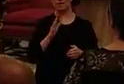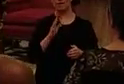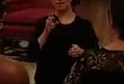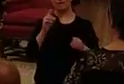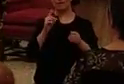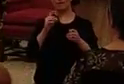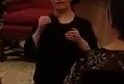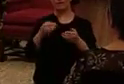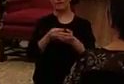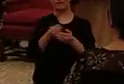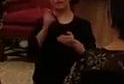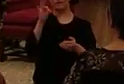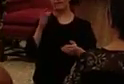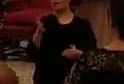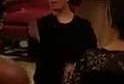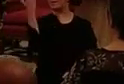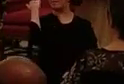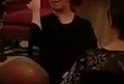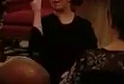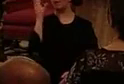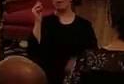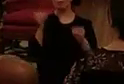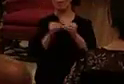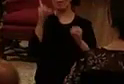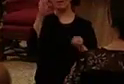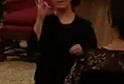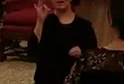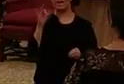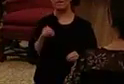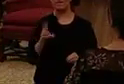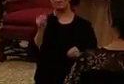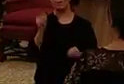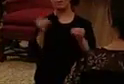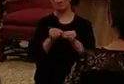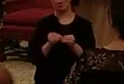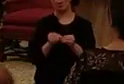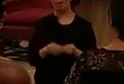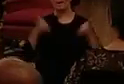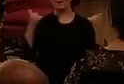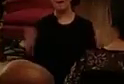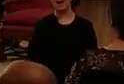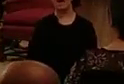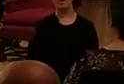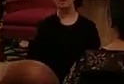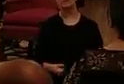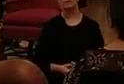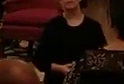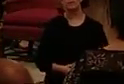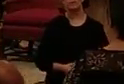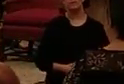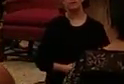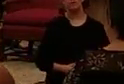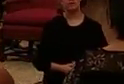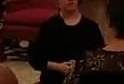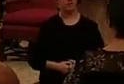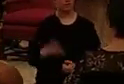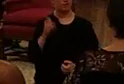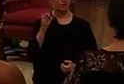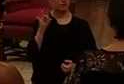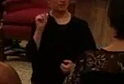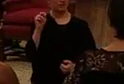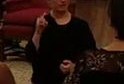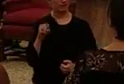redefined him. His past no longer defined him any longer, but now he's